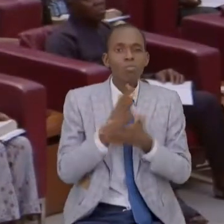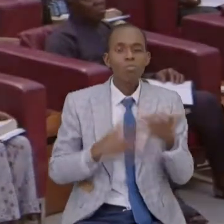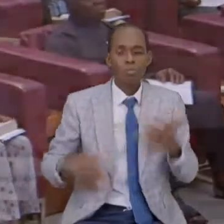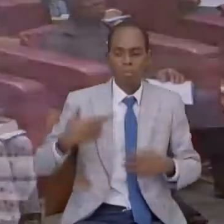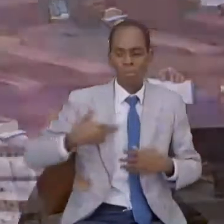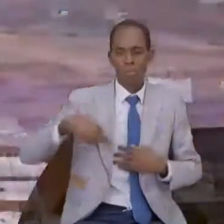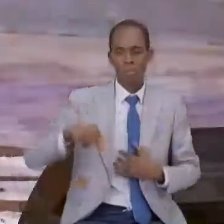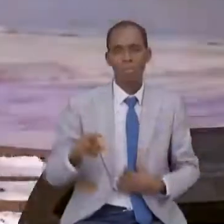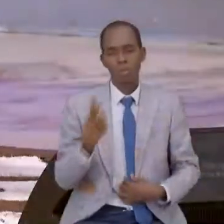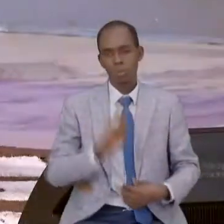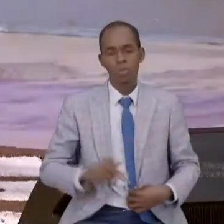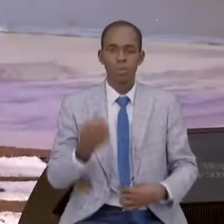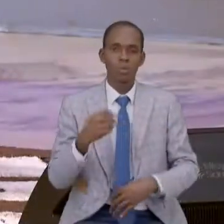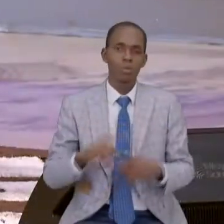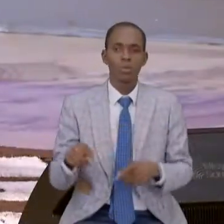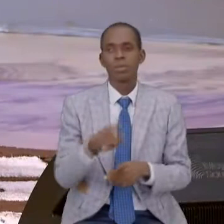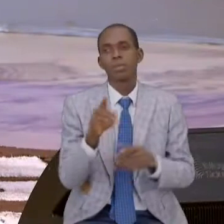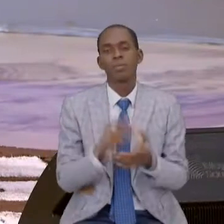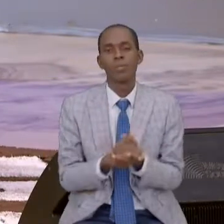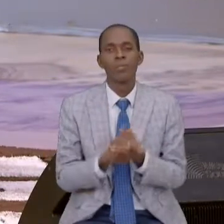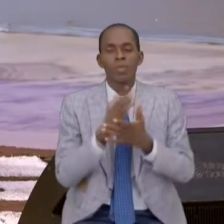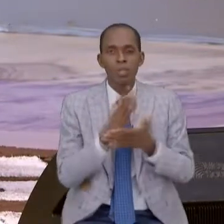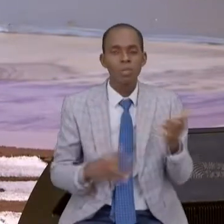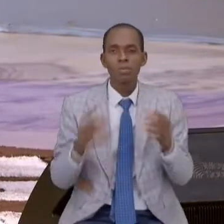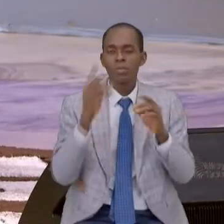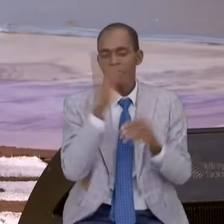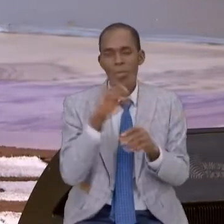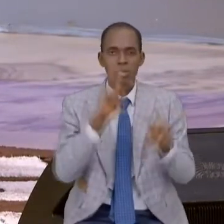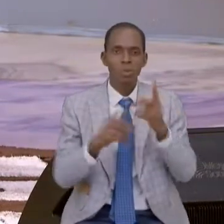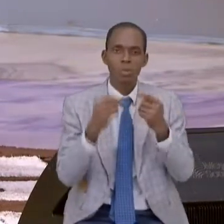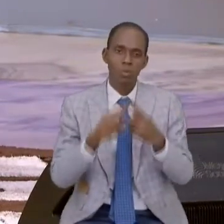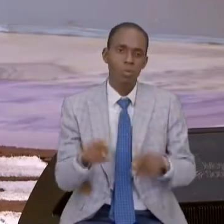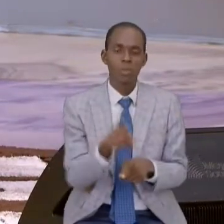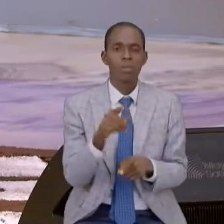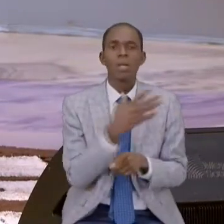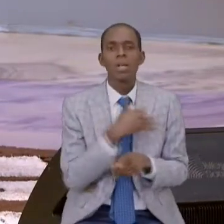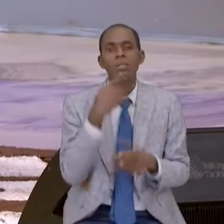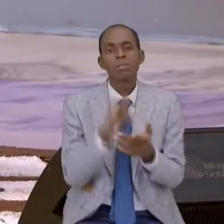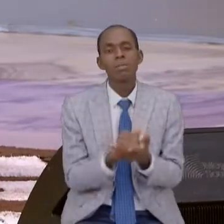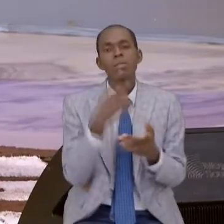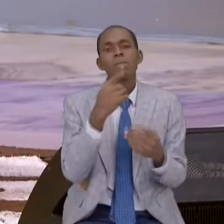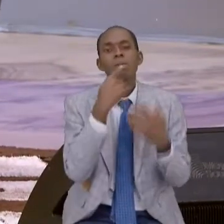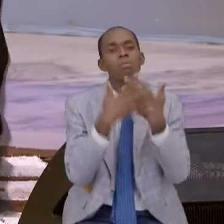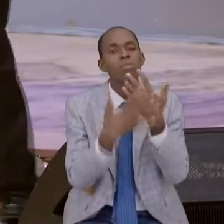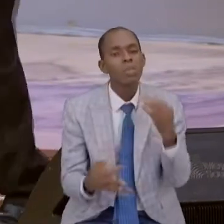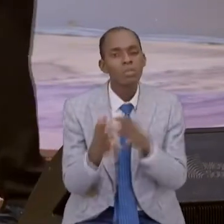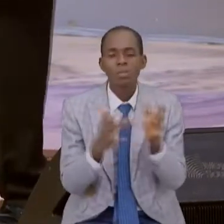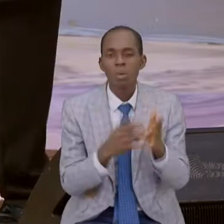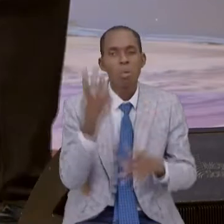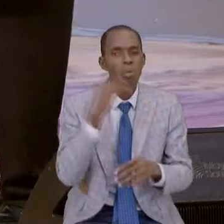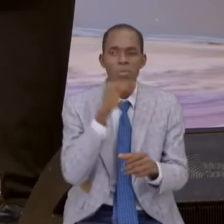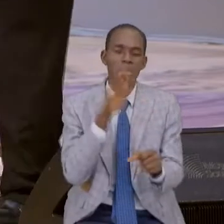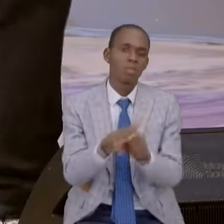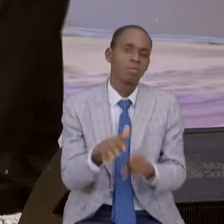people came to them. Judaizers came to them. And they said the blood of Jesus was not enough. They